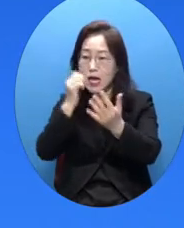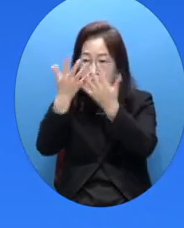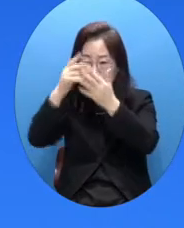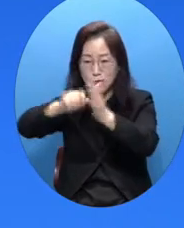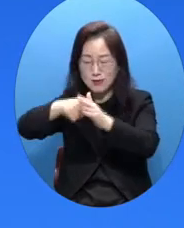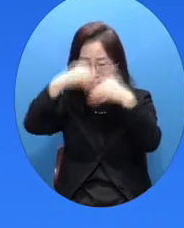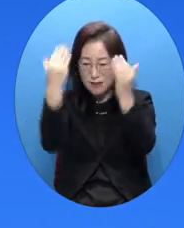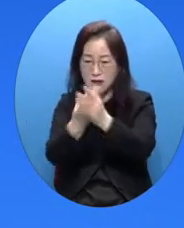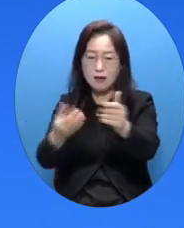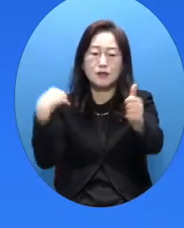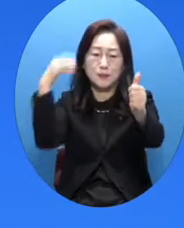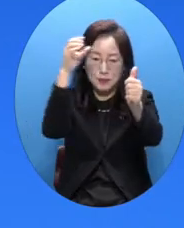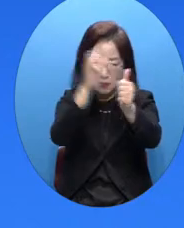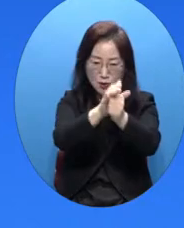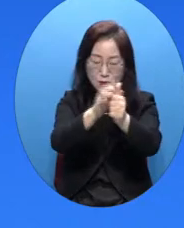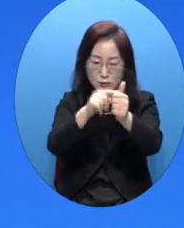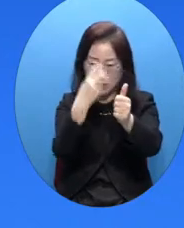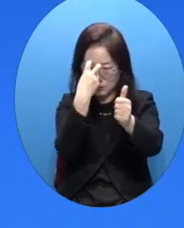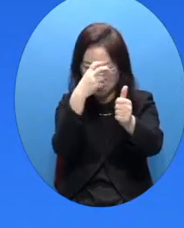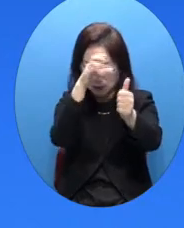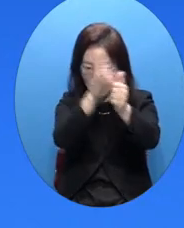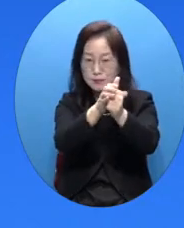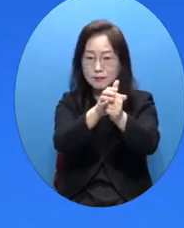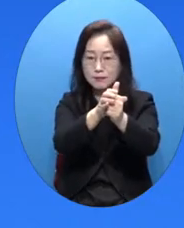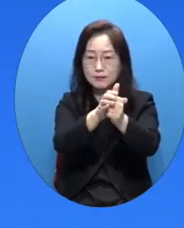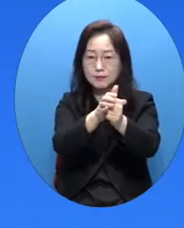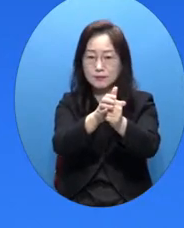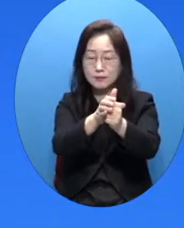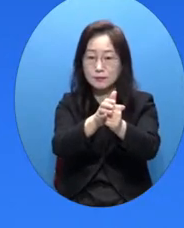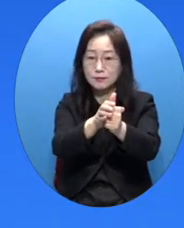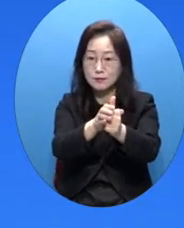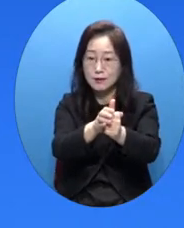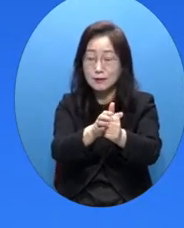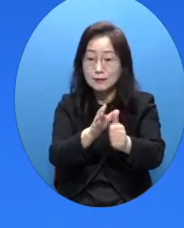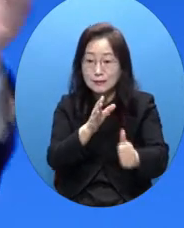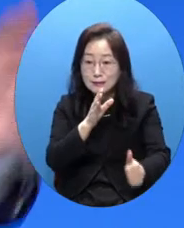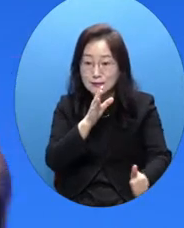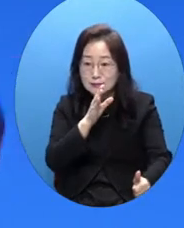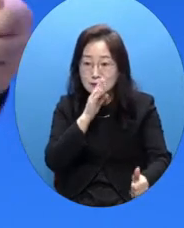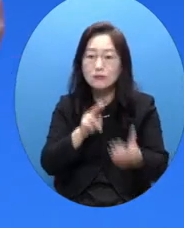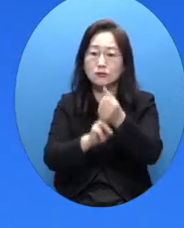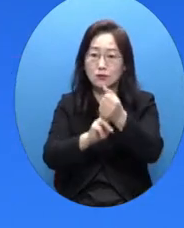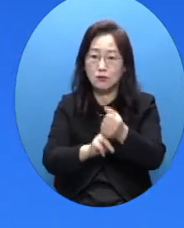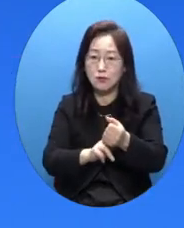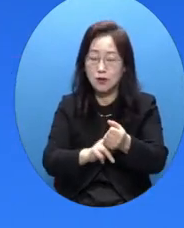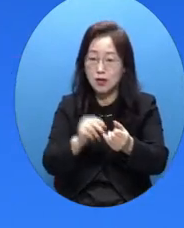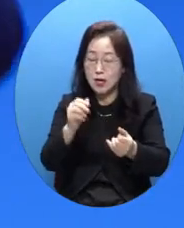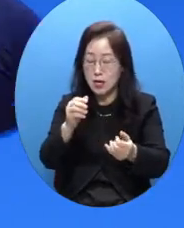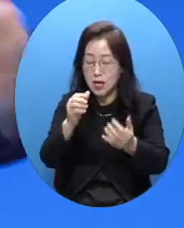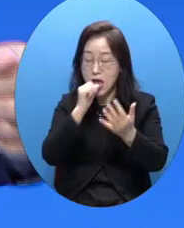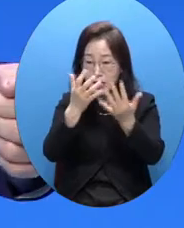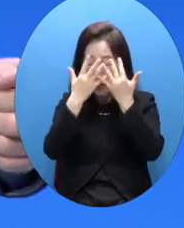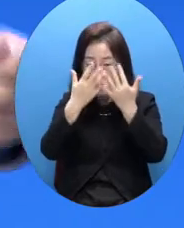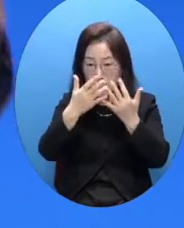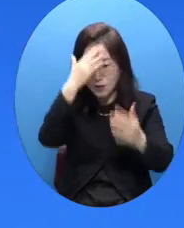realized that Joseph had committed no sin that he was falsely accused